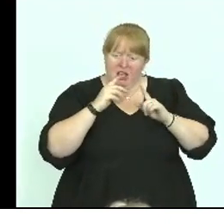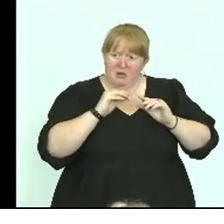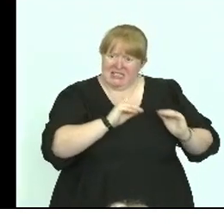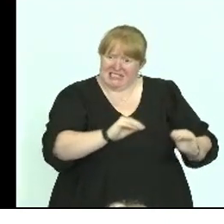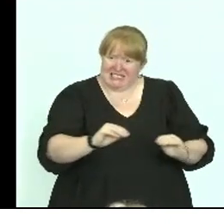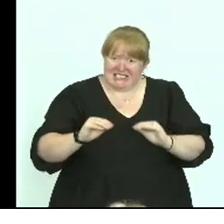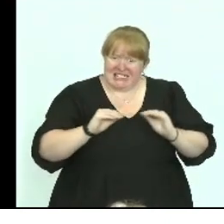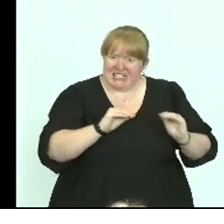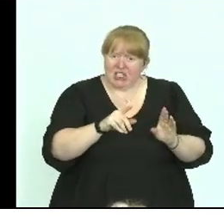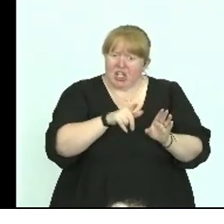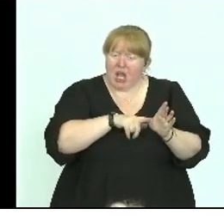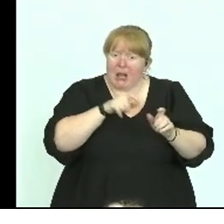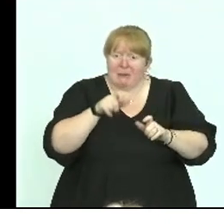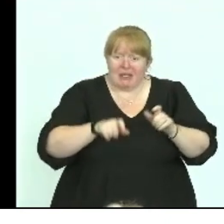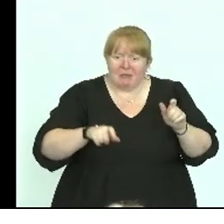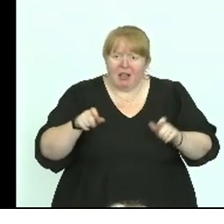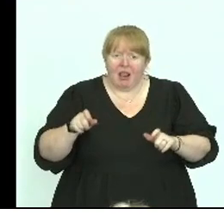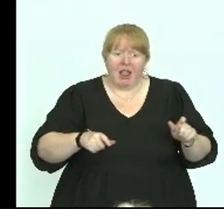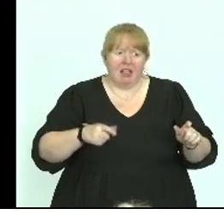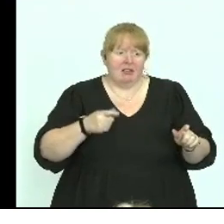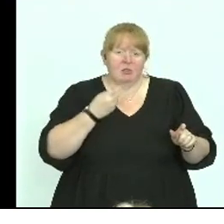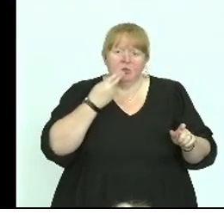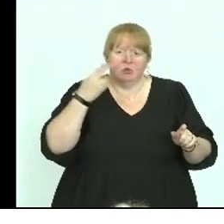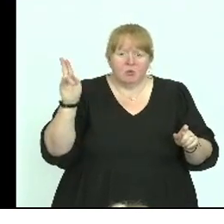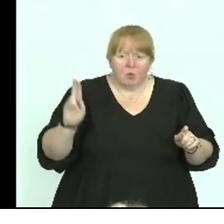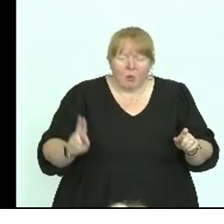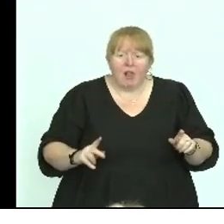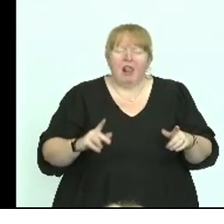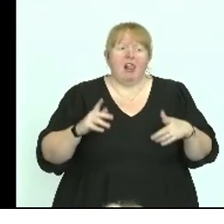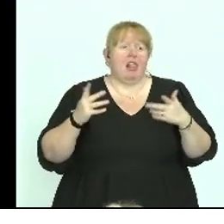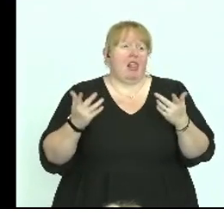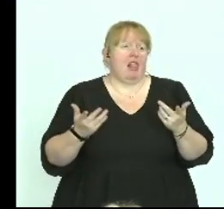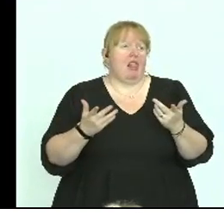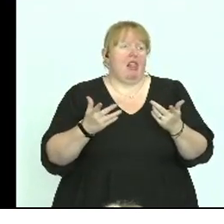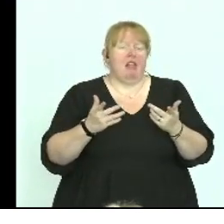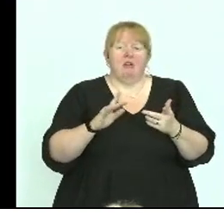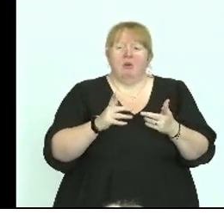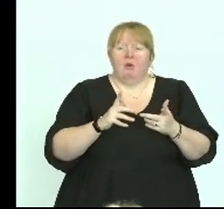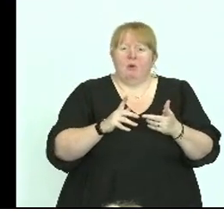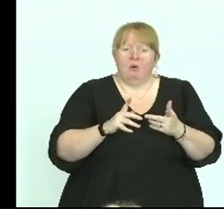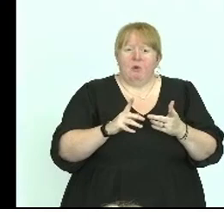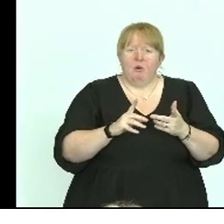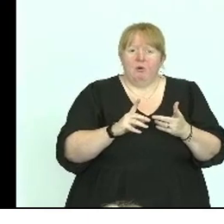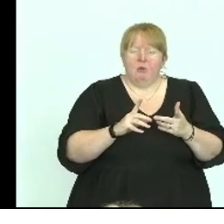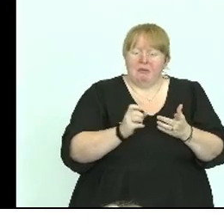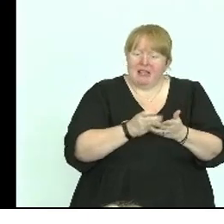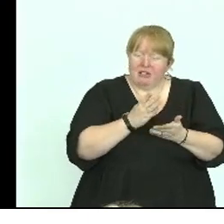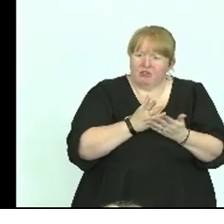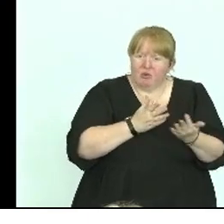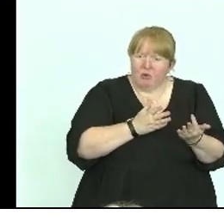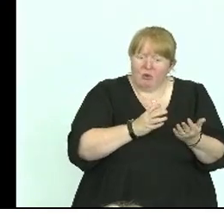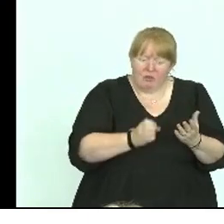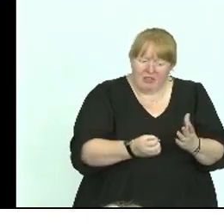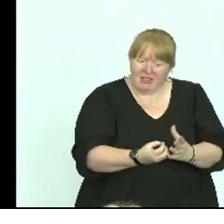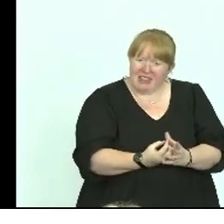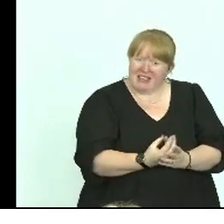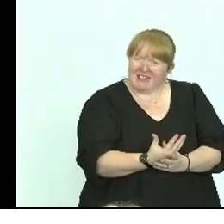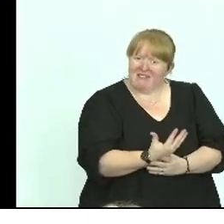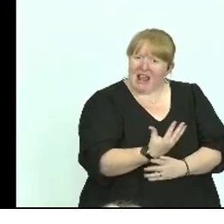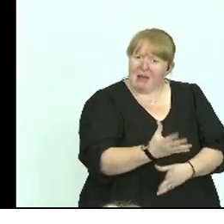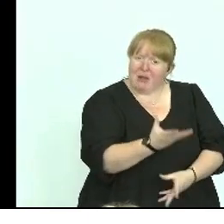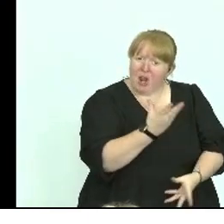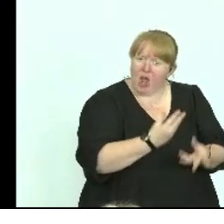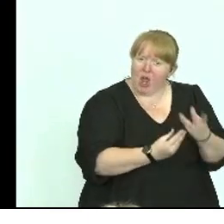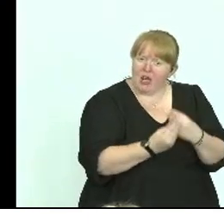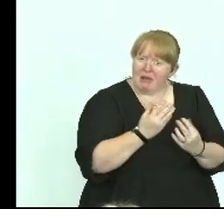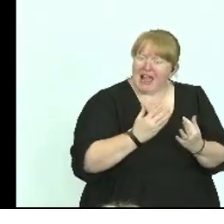teaching our young people in schools, when they're developing, that accessibility is something that's just